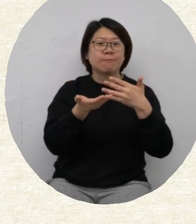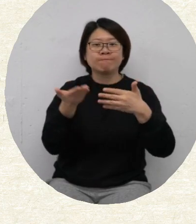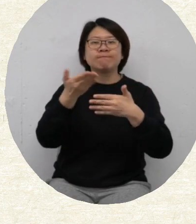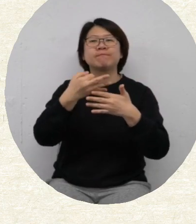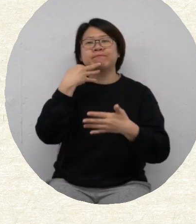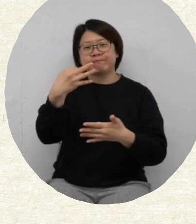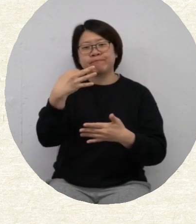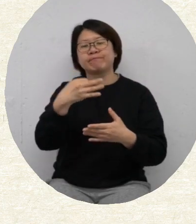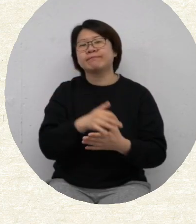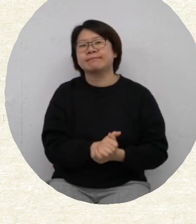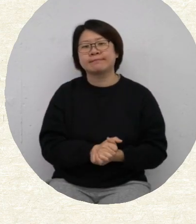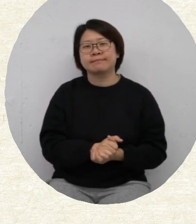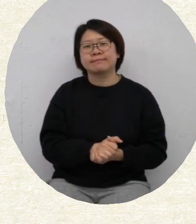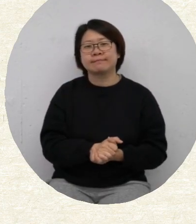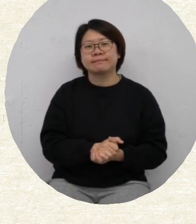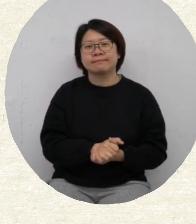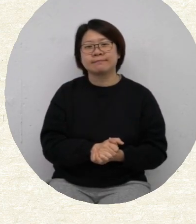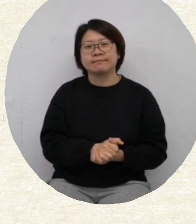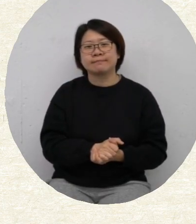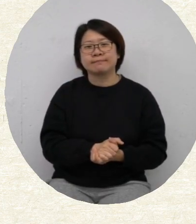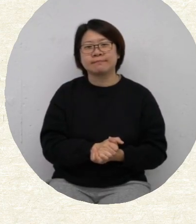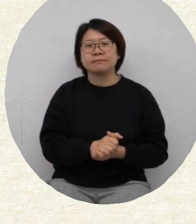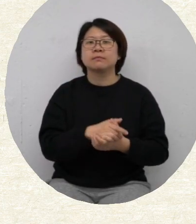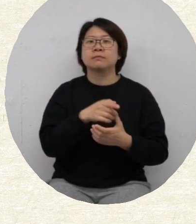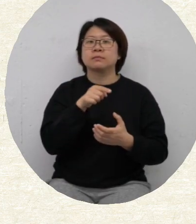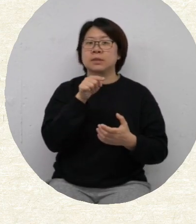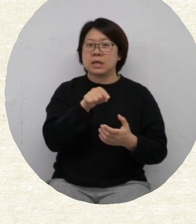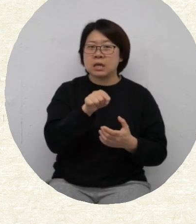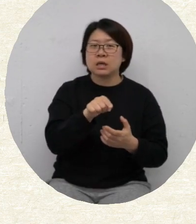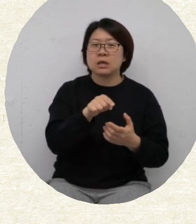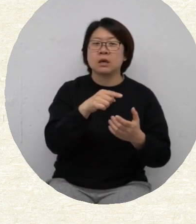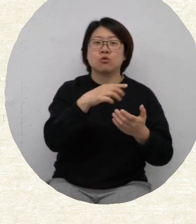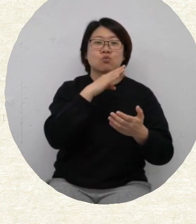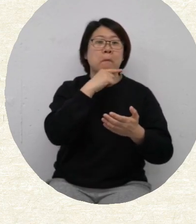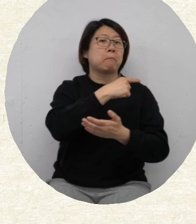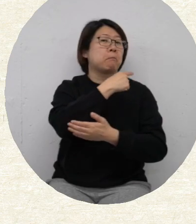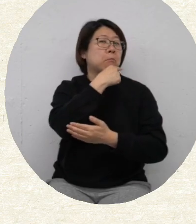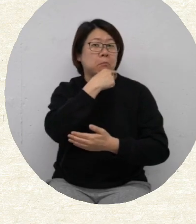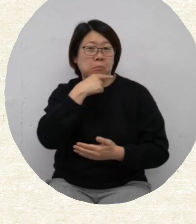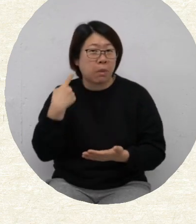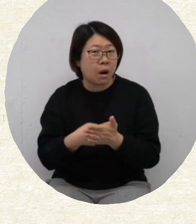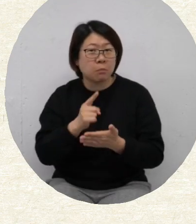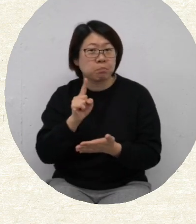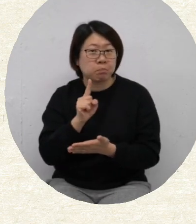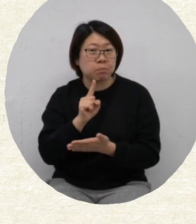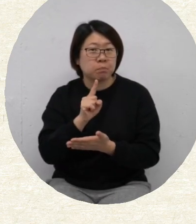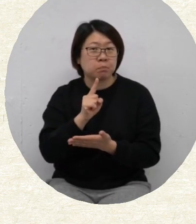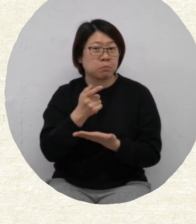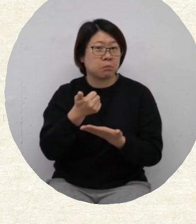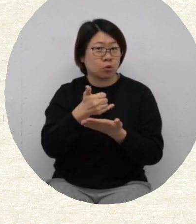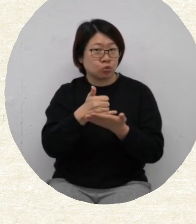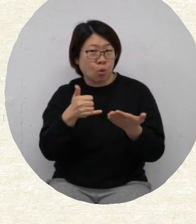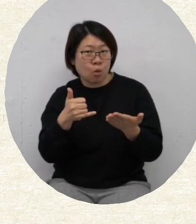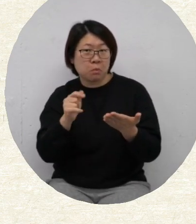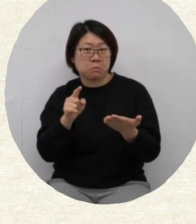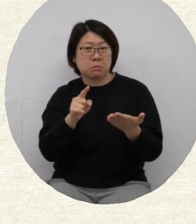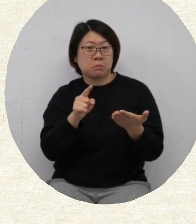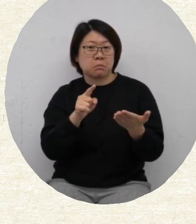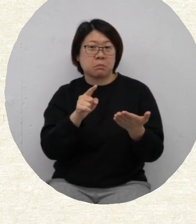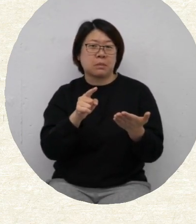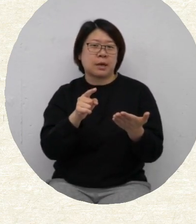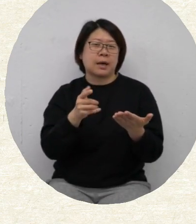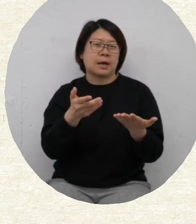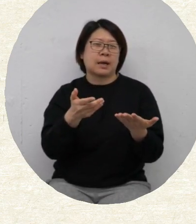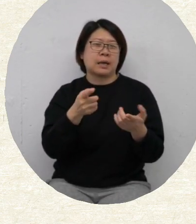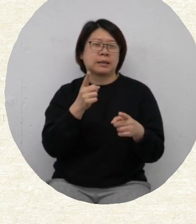thesis year. Right. Okay. So they have different exit points in case they don't pass. Yeah,